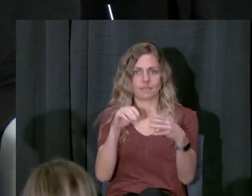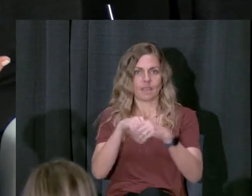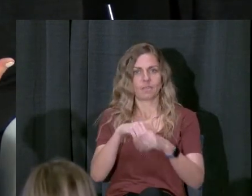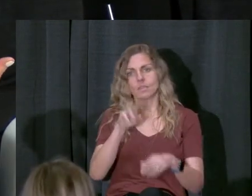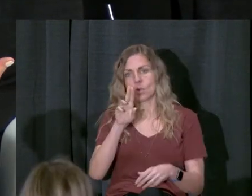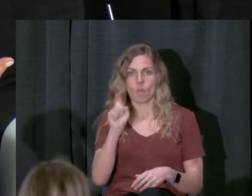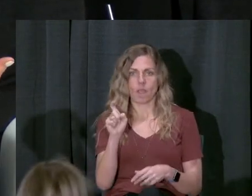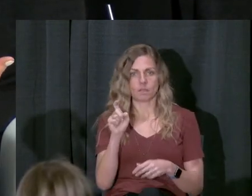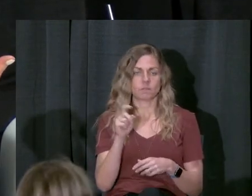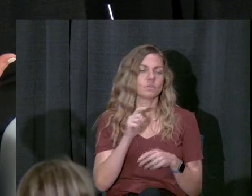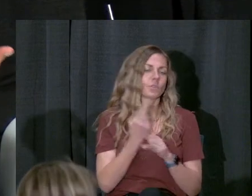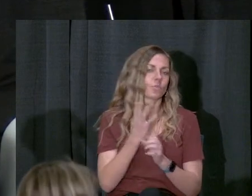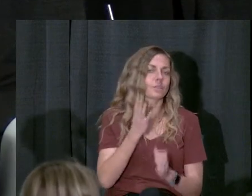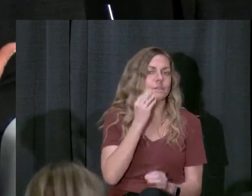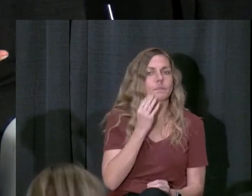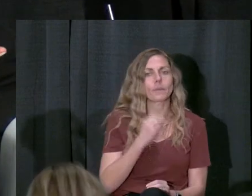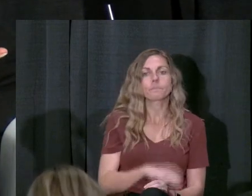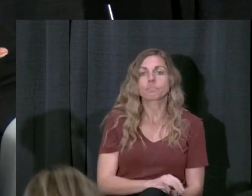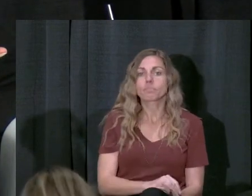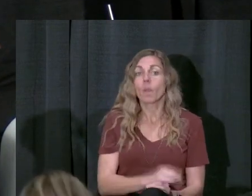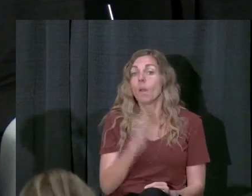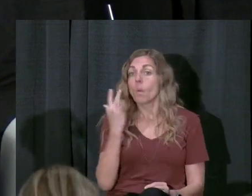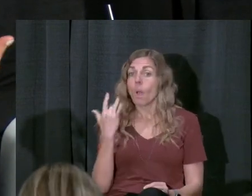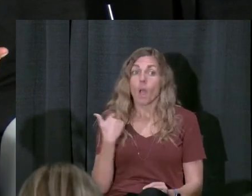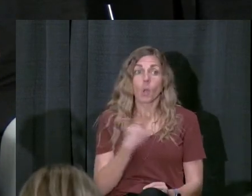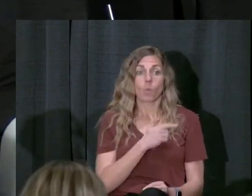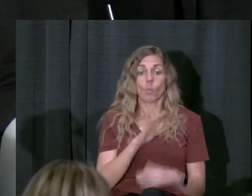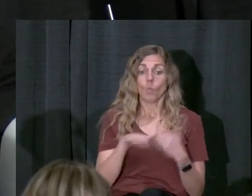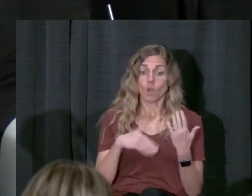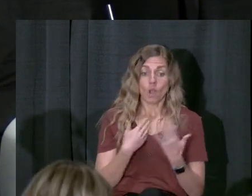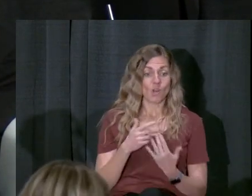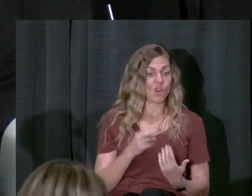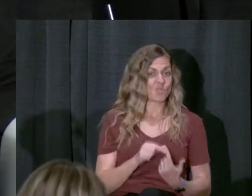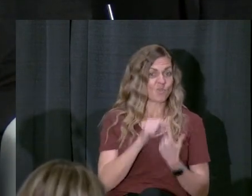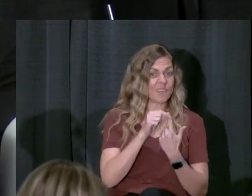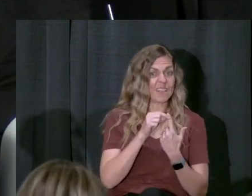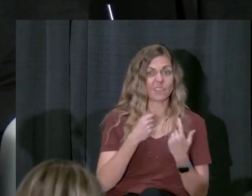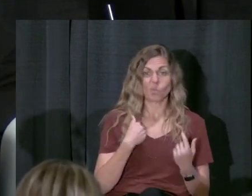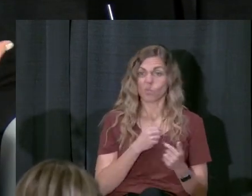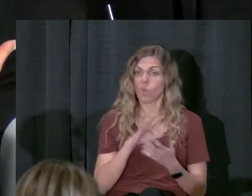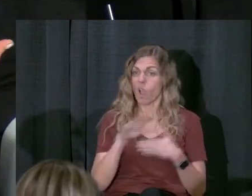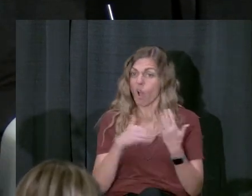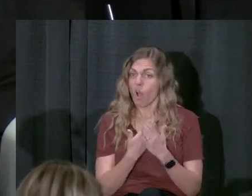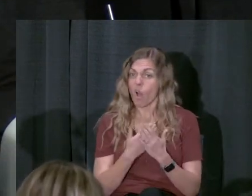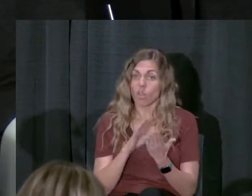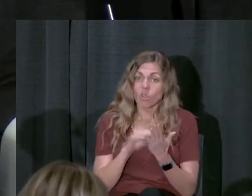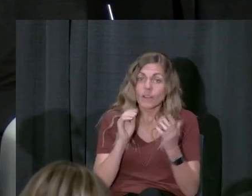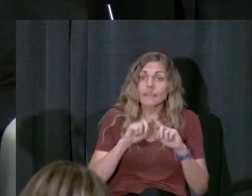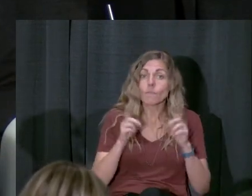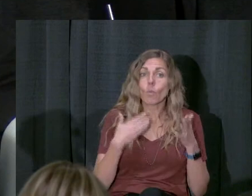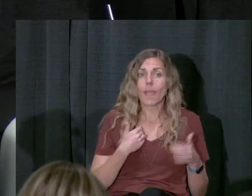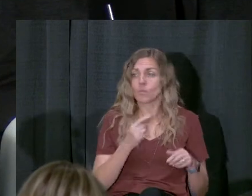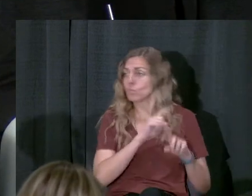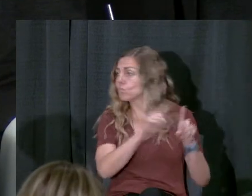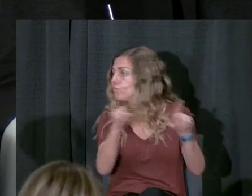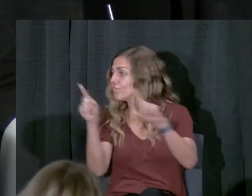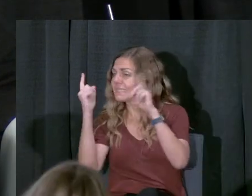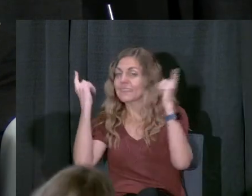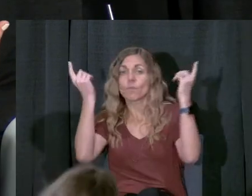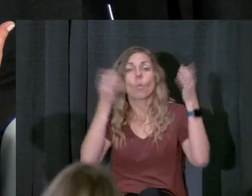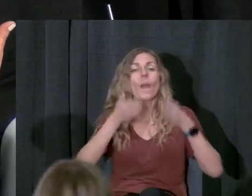experience, because, you know, we're all unique, we all learn in different ways, we all, you know, we think